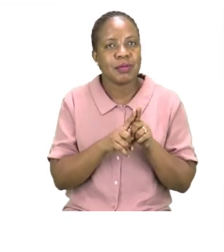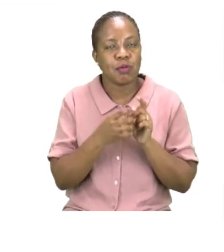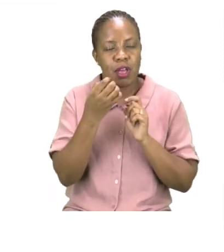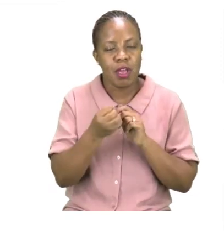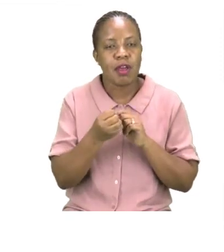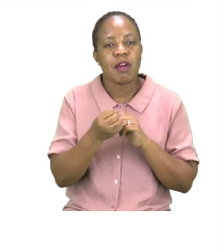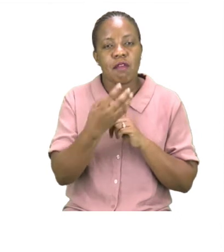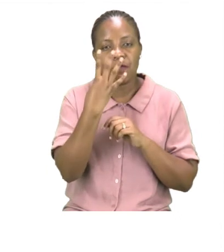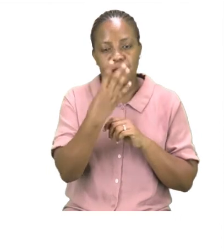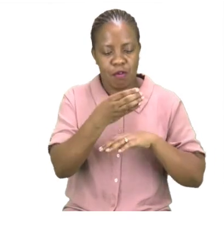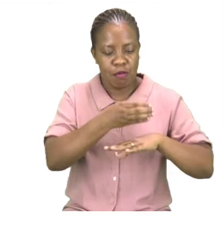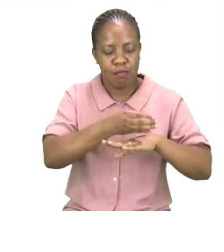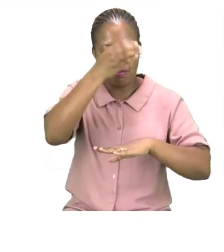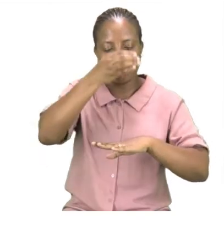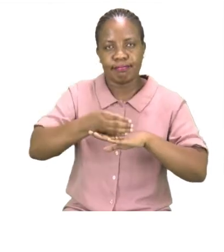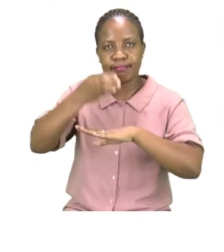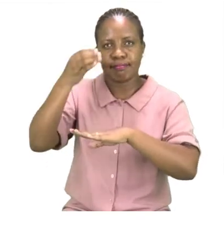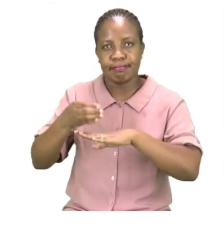Let's take a look at the bottles.